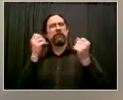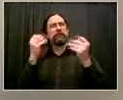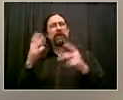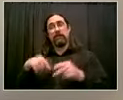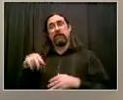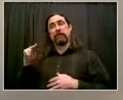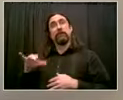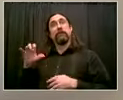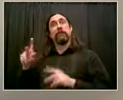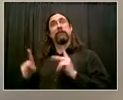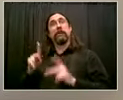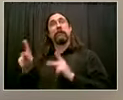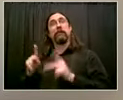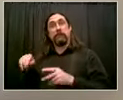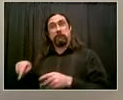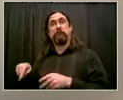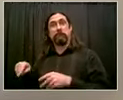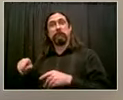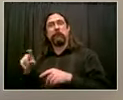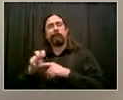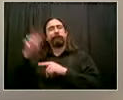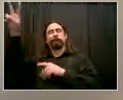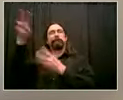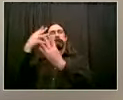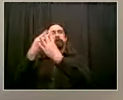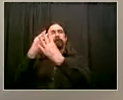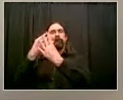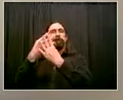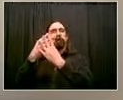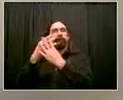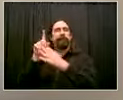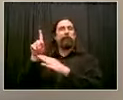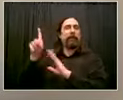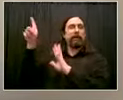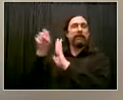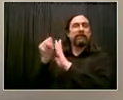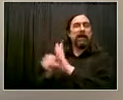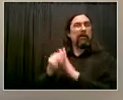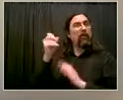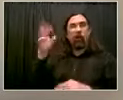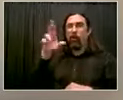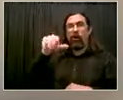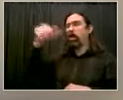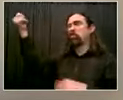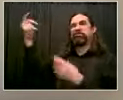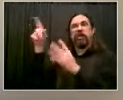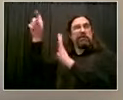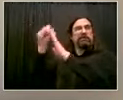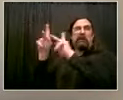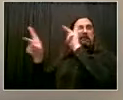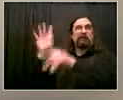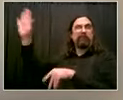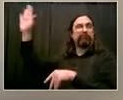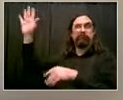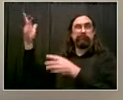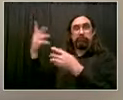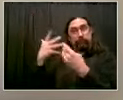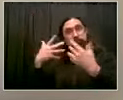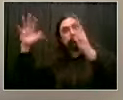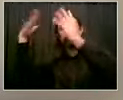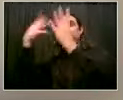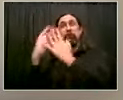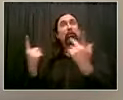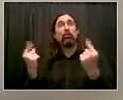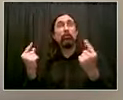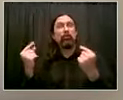here in New York City. And unfortunately, with summertime, we know gun violence spikes. So I think it's imperative for all of us right now to work on these